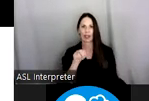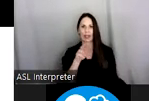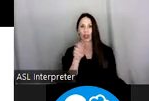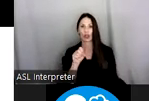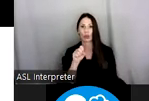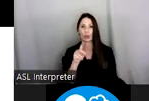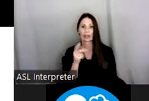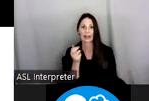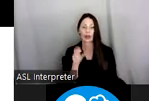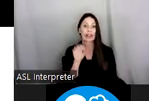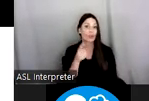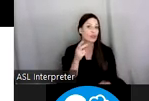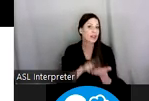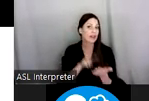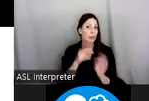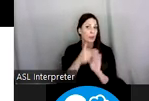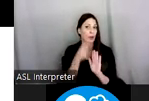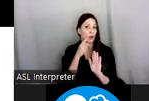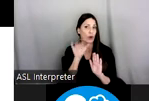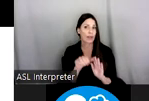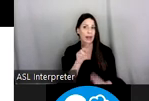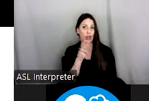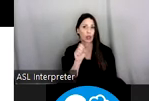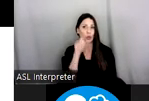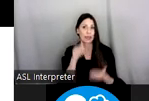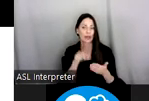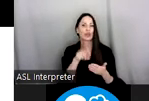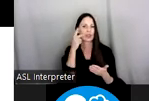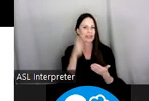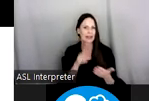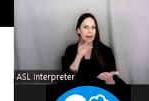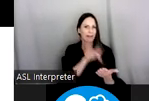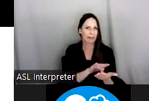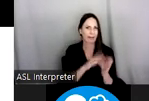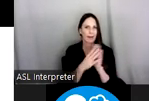up for the newsletter, you should see a link and copy of it there.